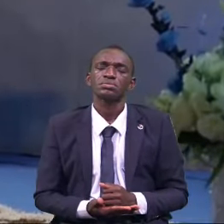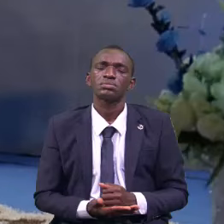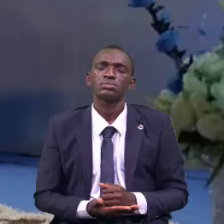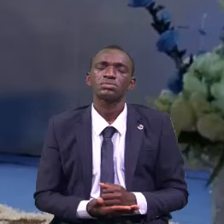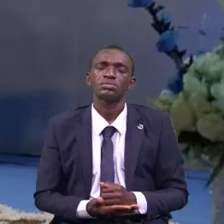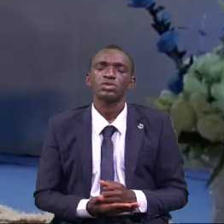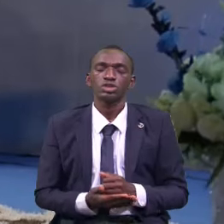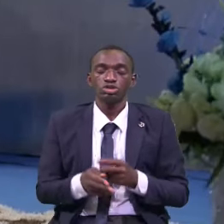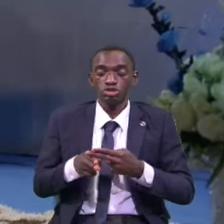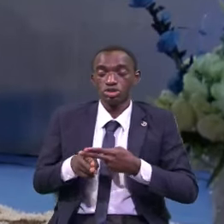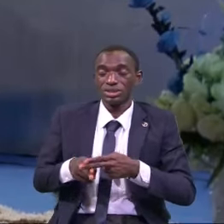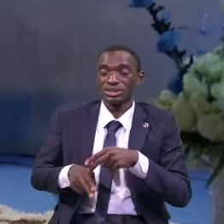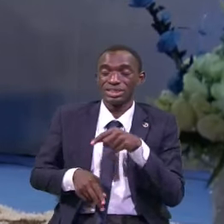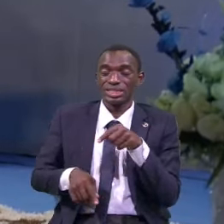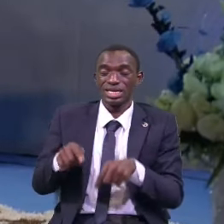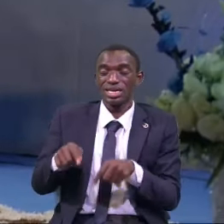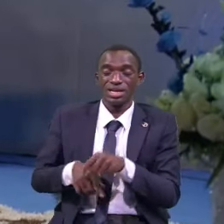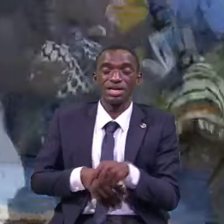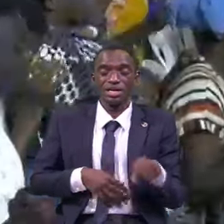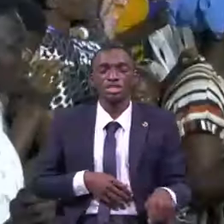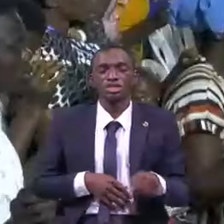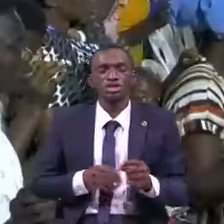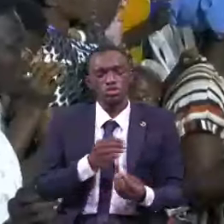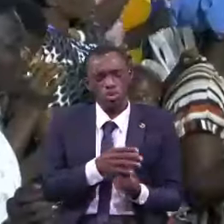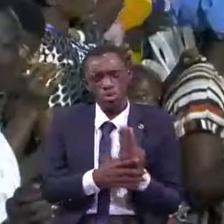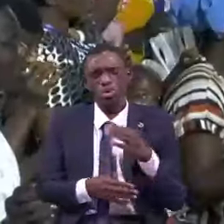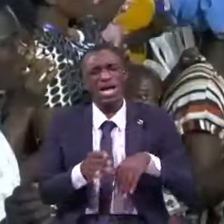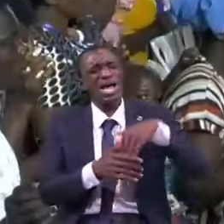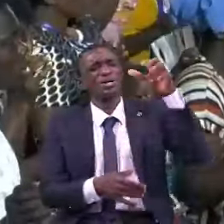Short leg, grow out in Jesus' name.